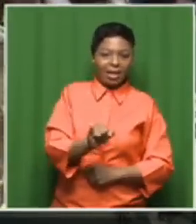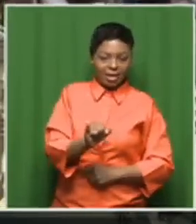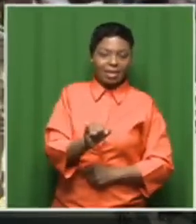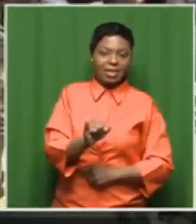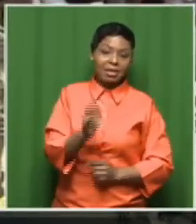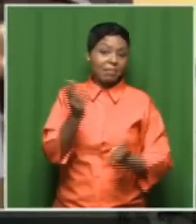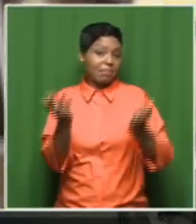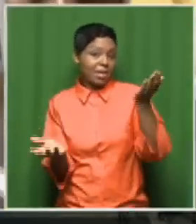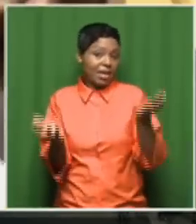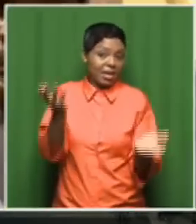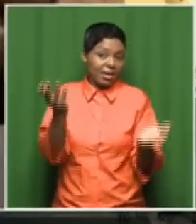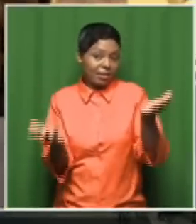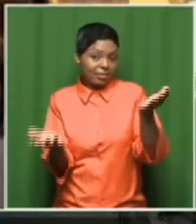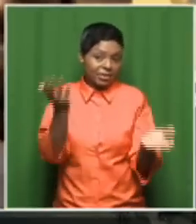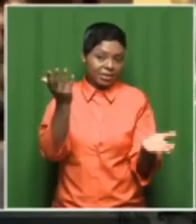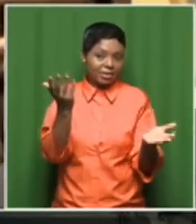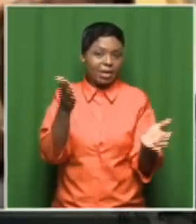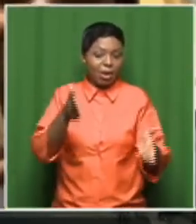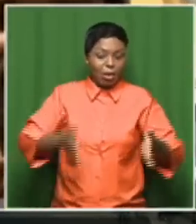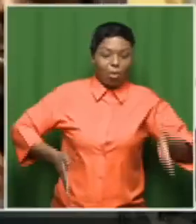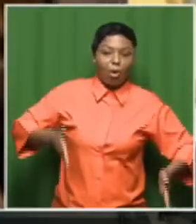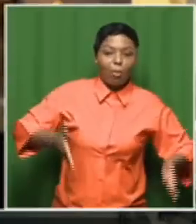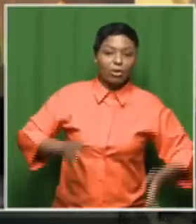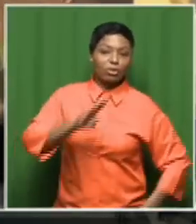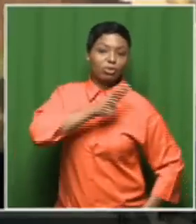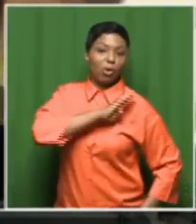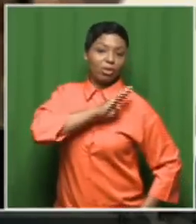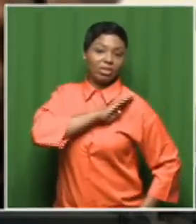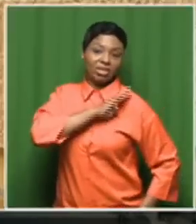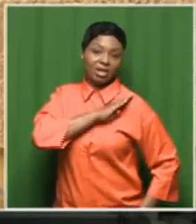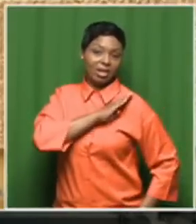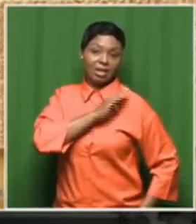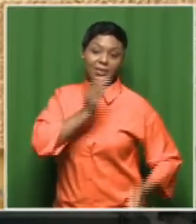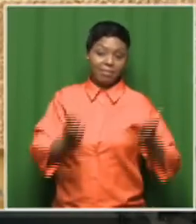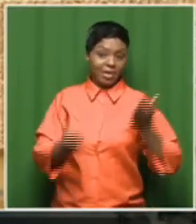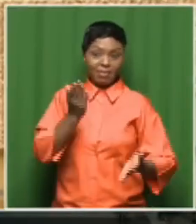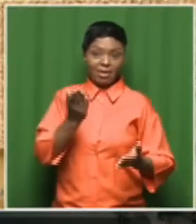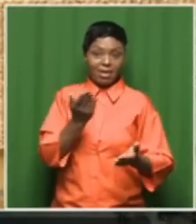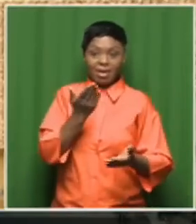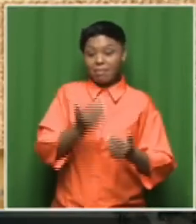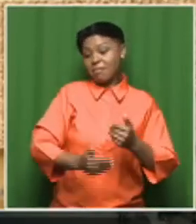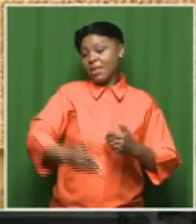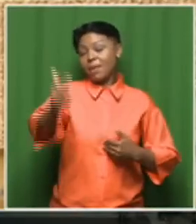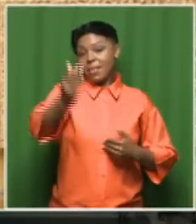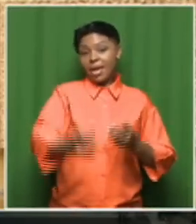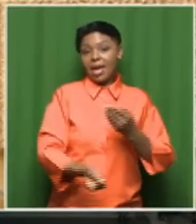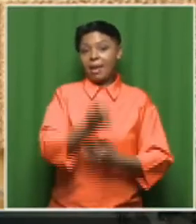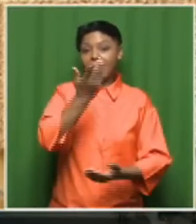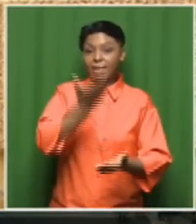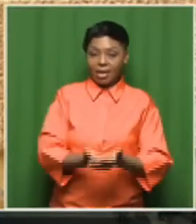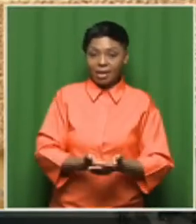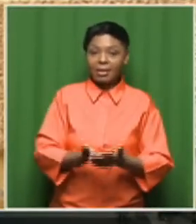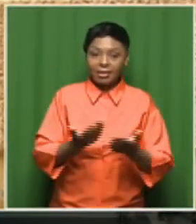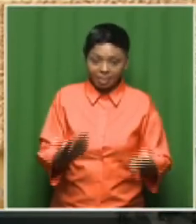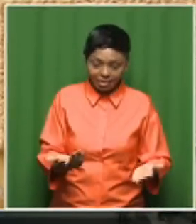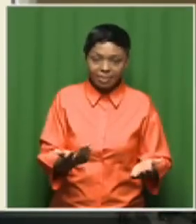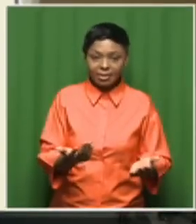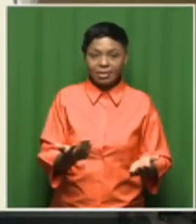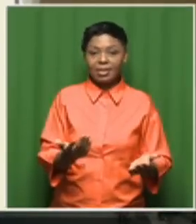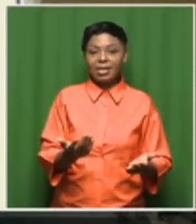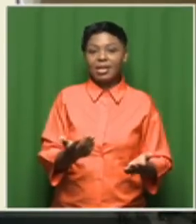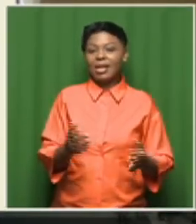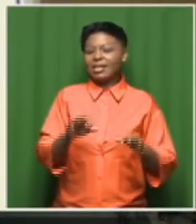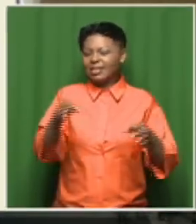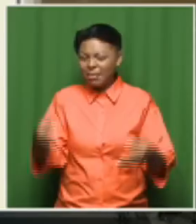perhaps robot soldiers, and a massive mass of humanity, savagery,